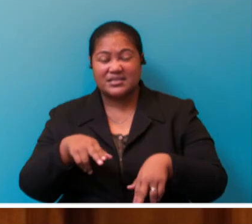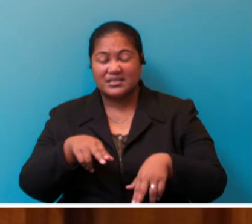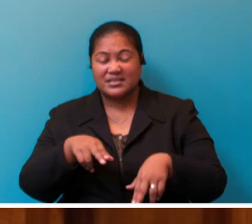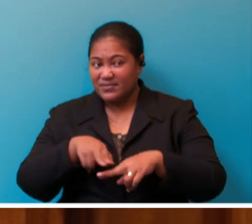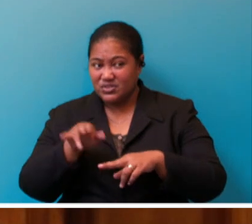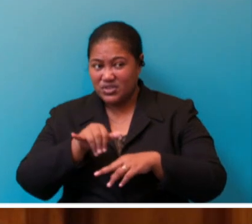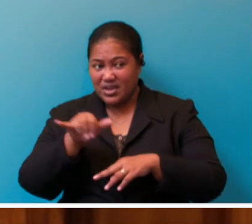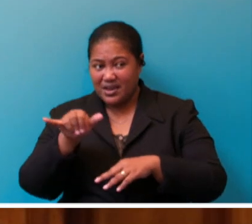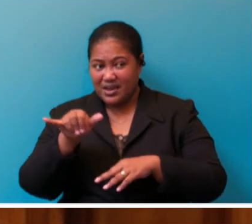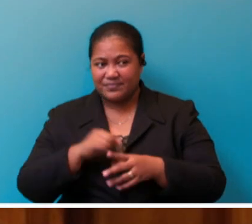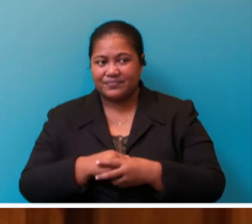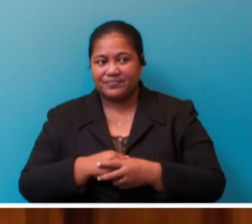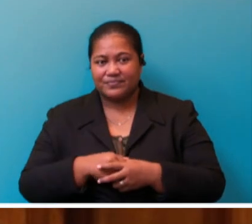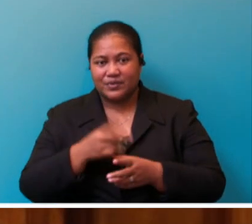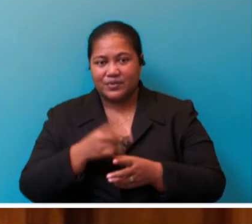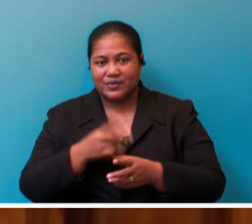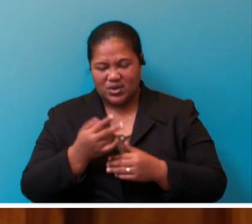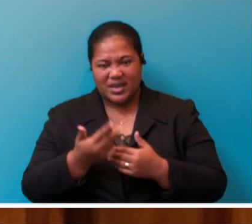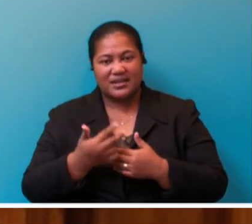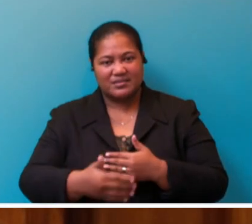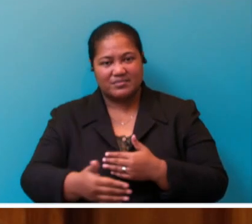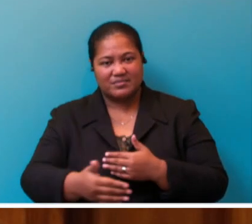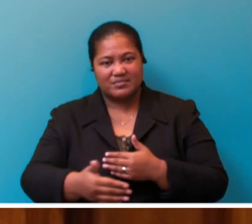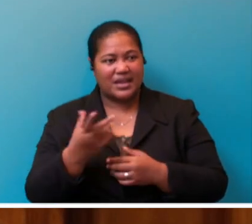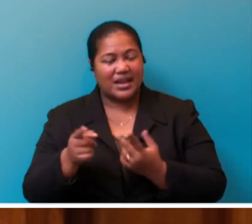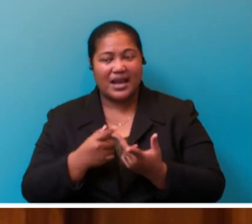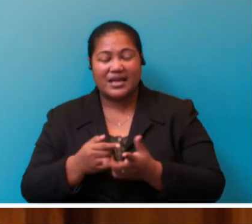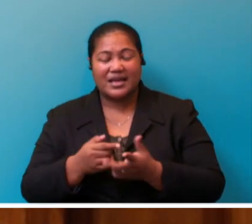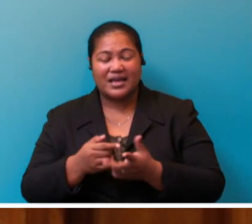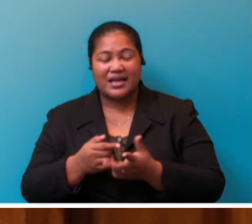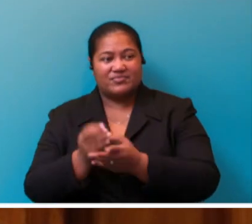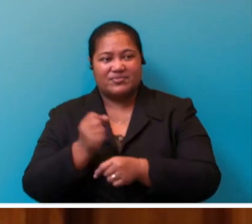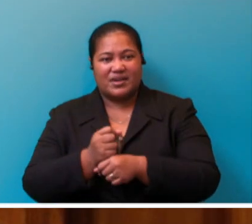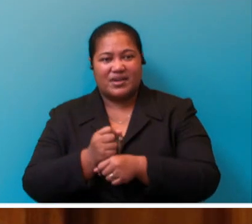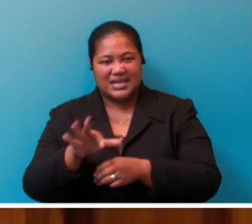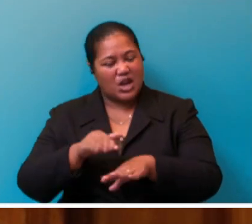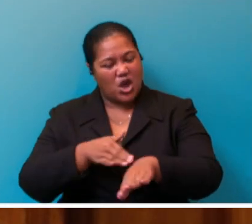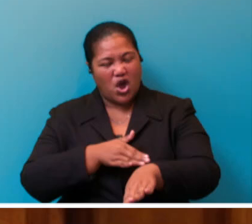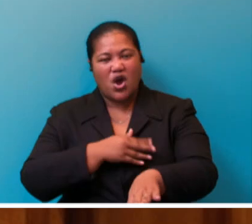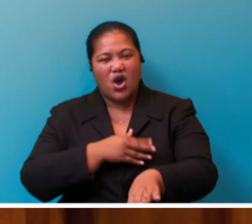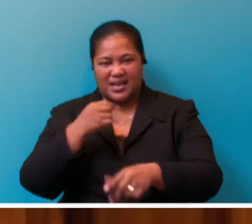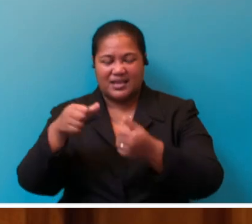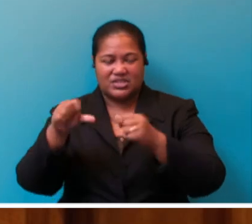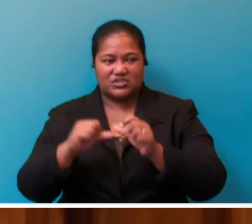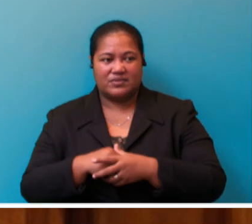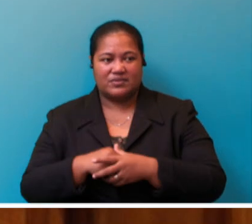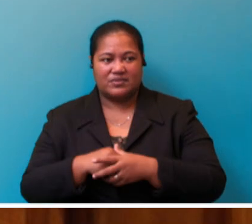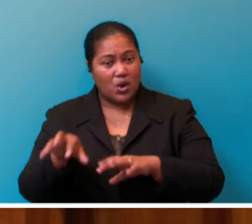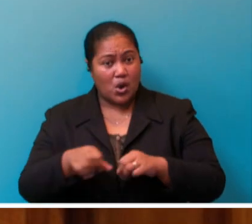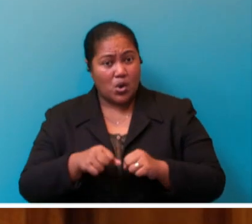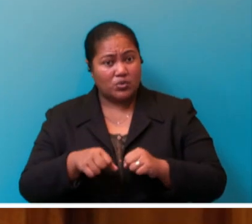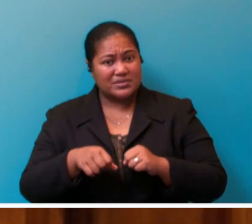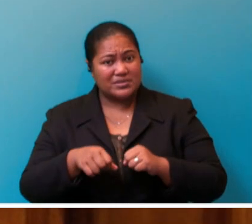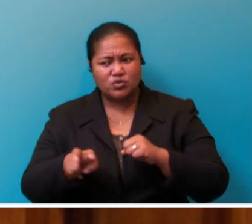through to 2028 and beyond, as cruise companies set itineraries a long way out. We'll also be hosting a tour guide training to